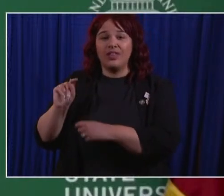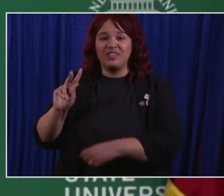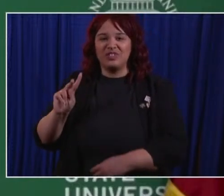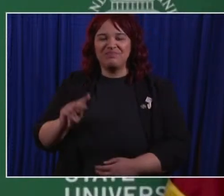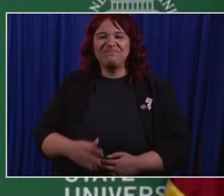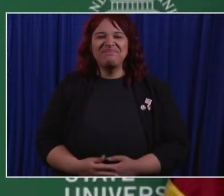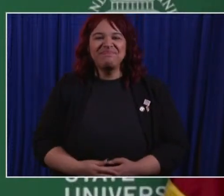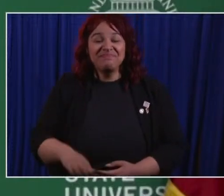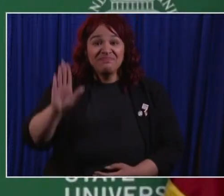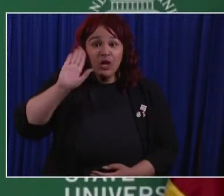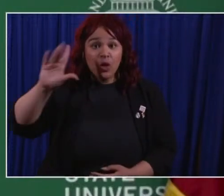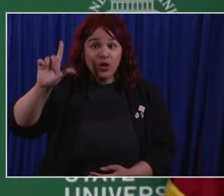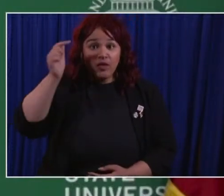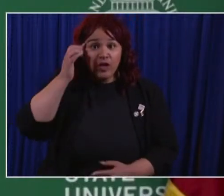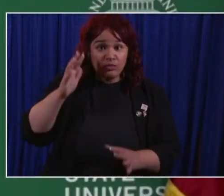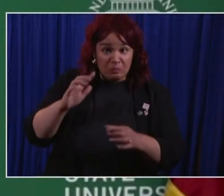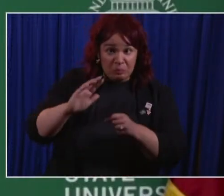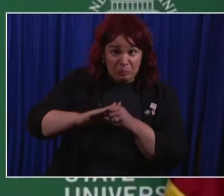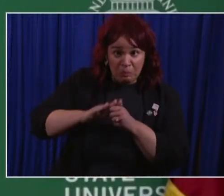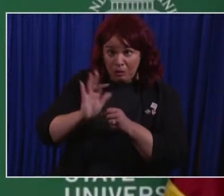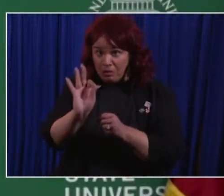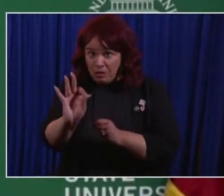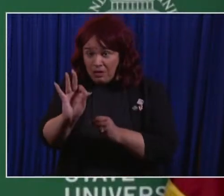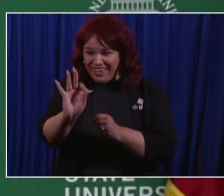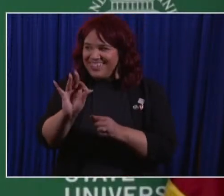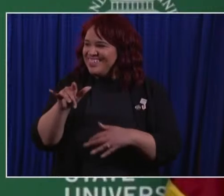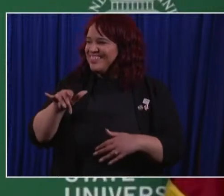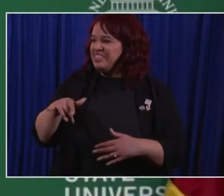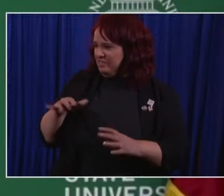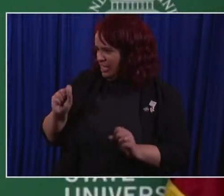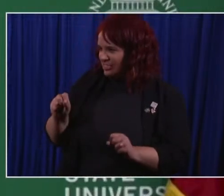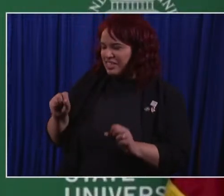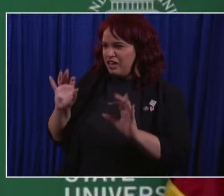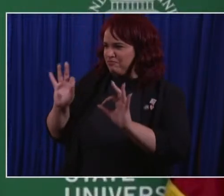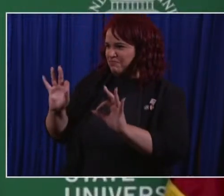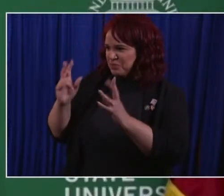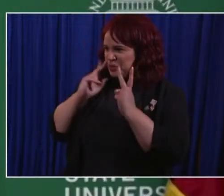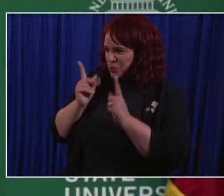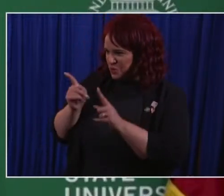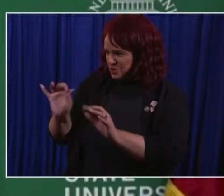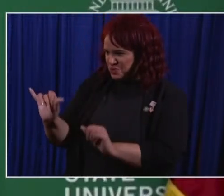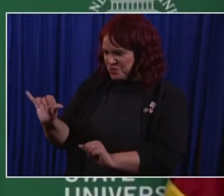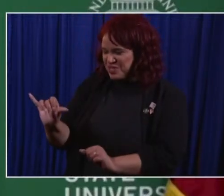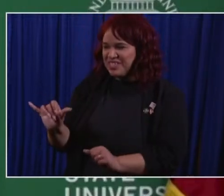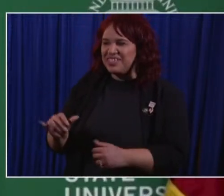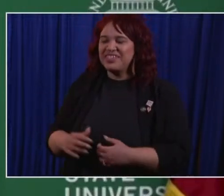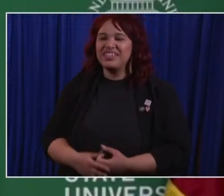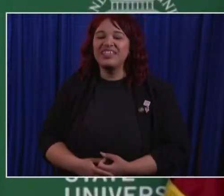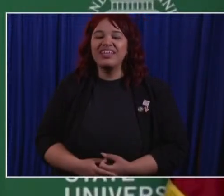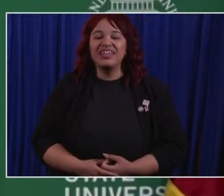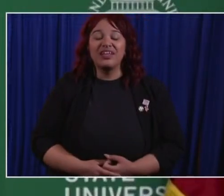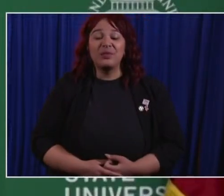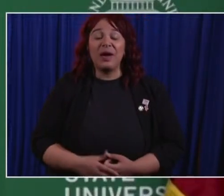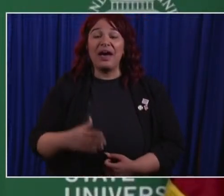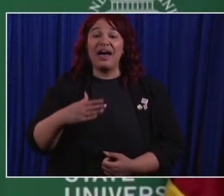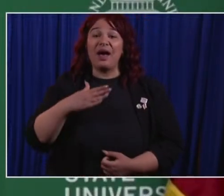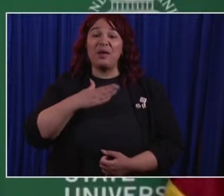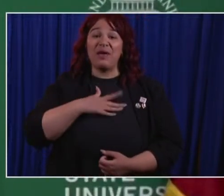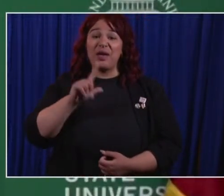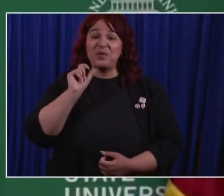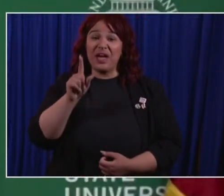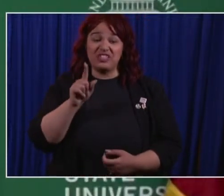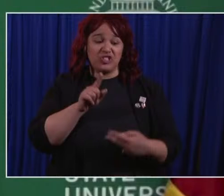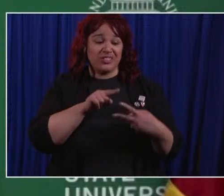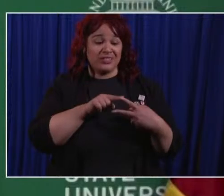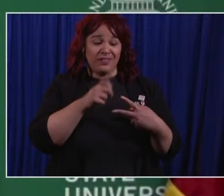Hello, Governor. Can you hear me? I can hear you and see you. Well, I was last, and two of my questions were asked by Marty